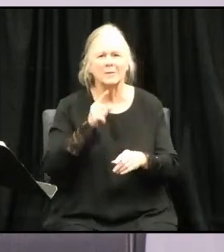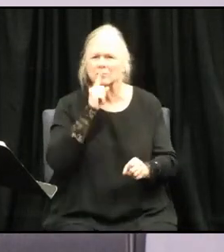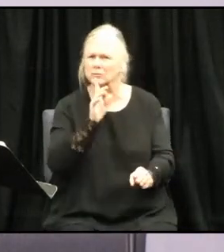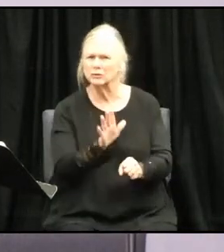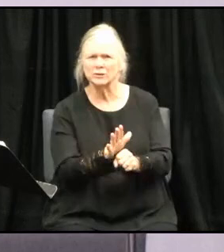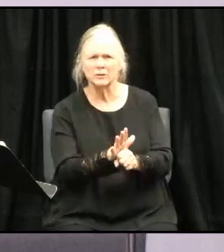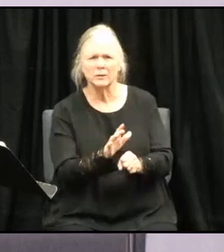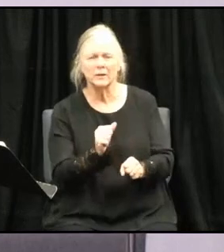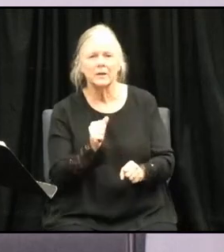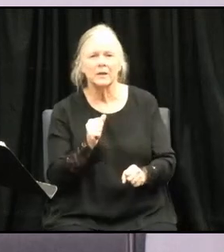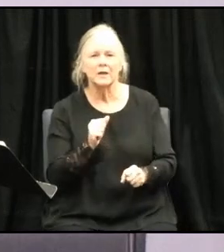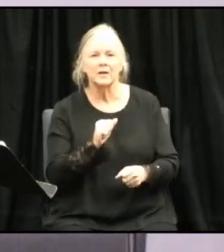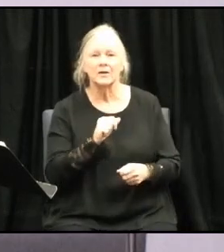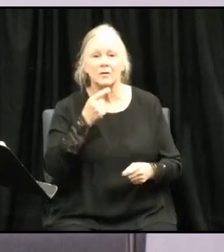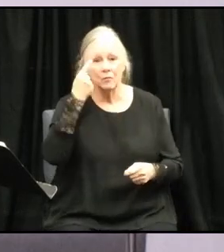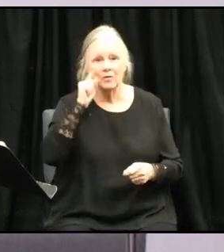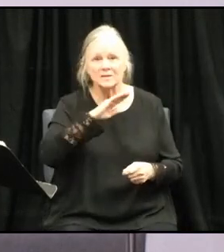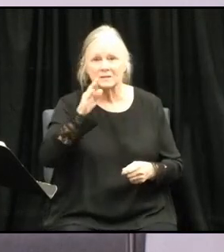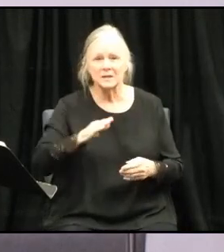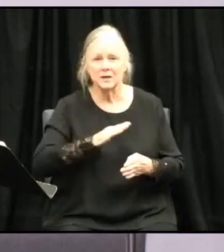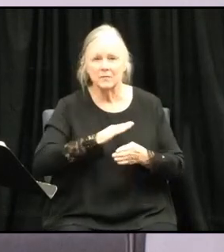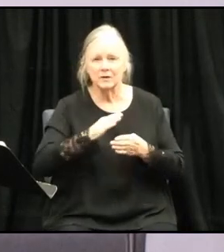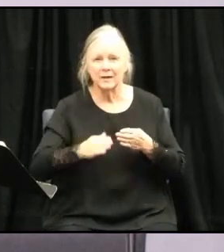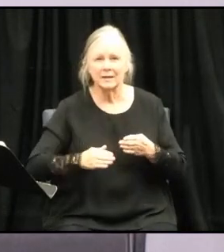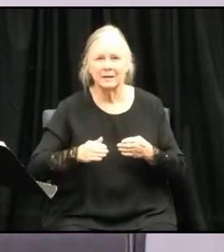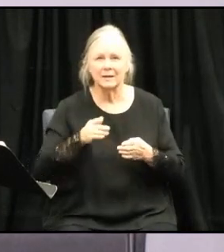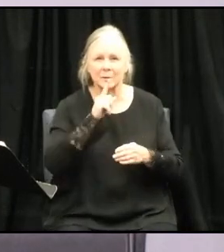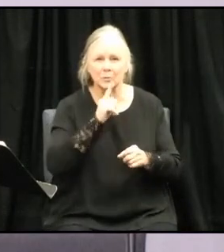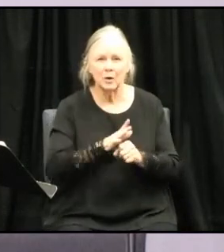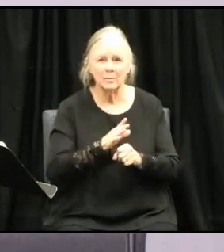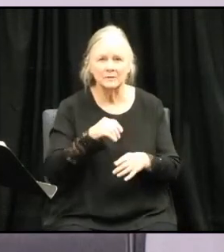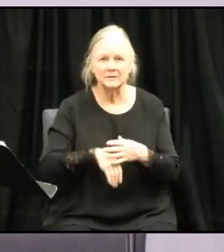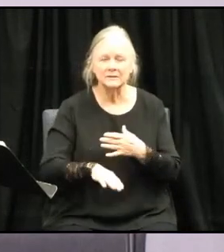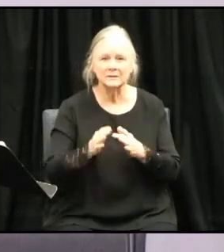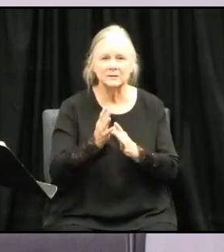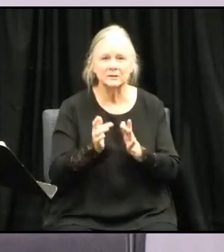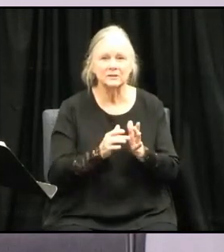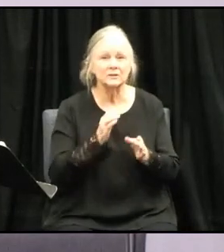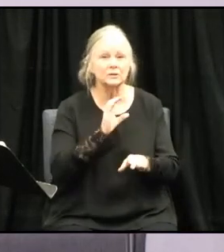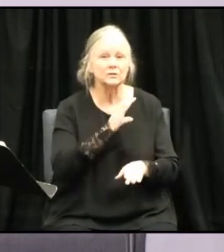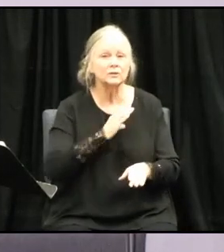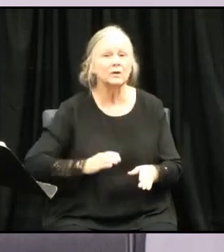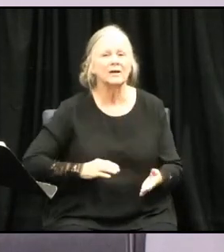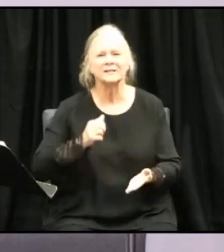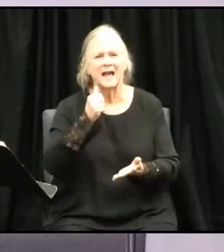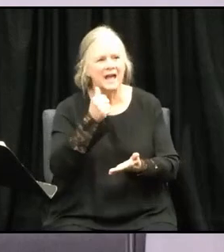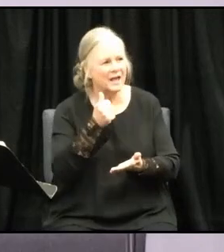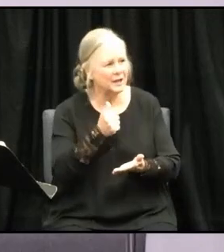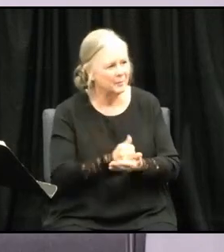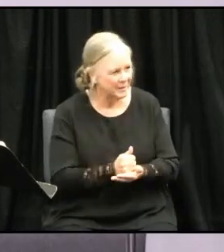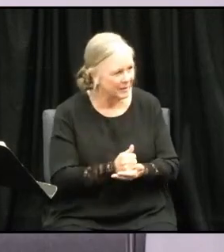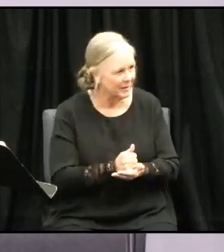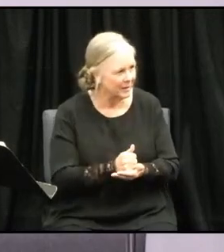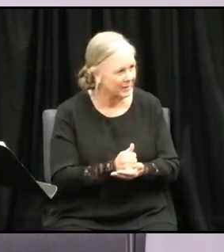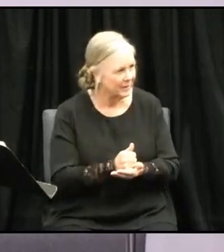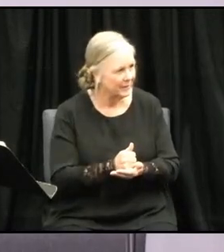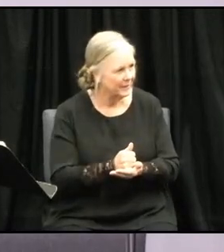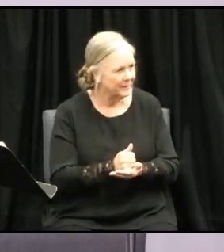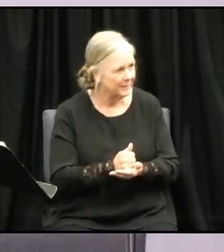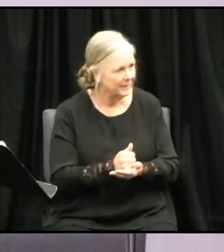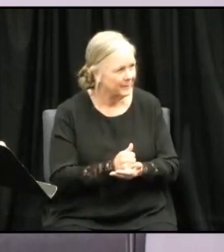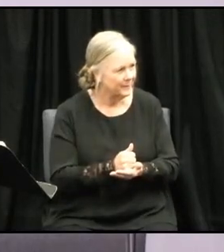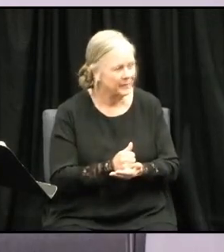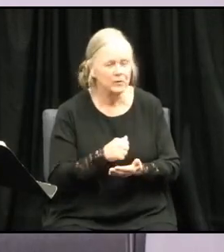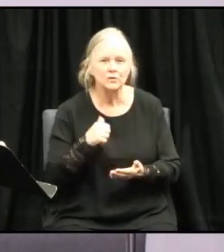His unending promises in Jesus Christ. Amen. There's another good